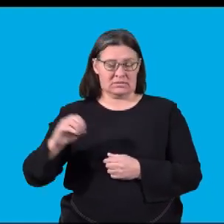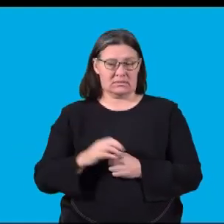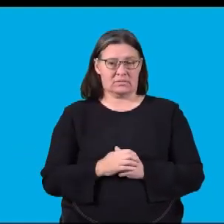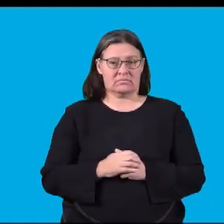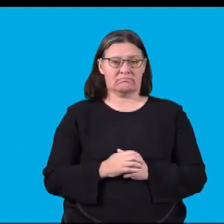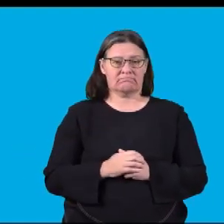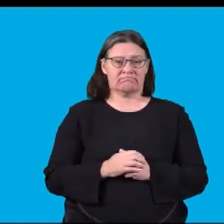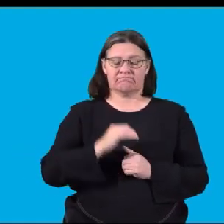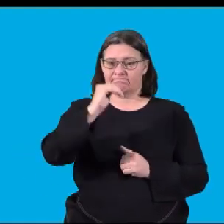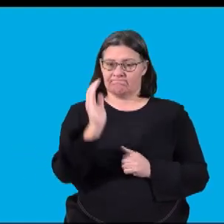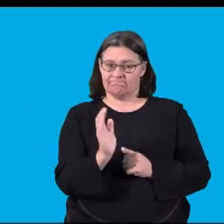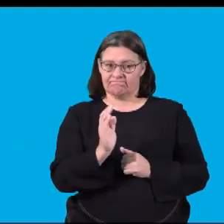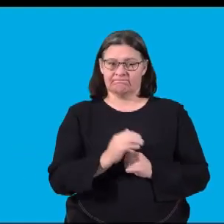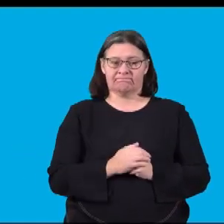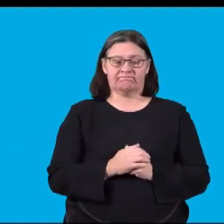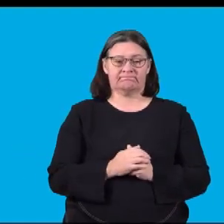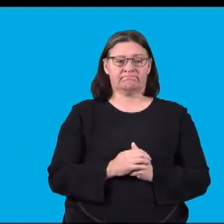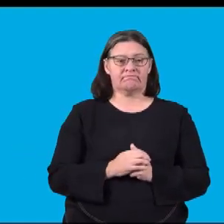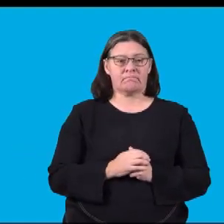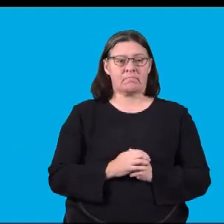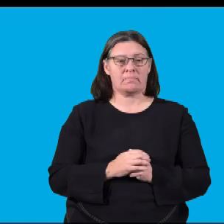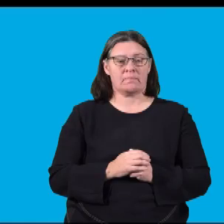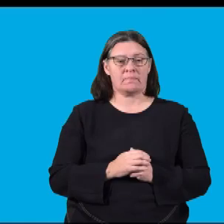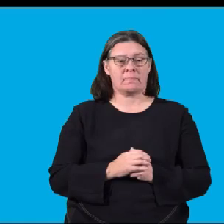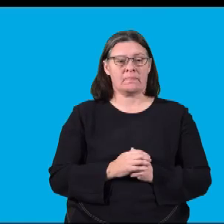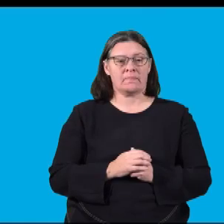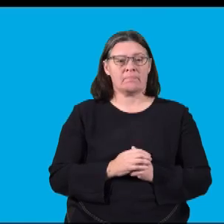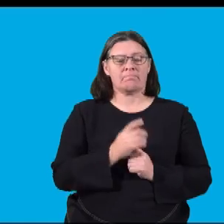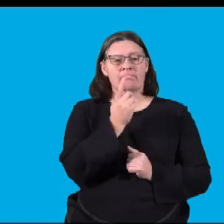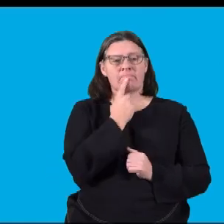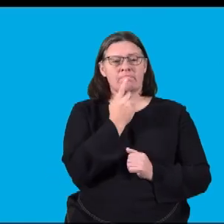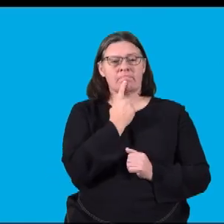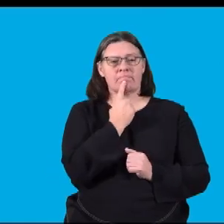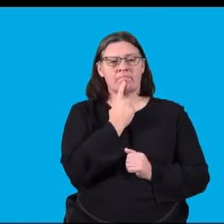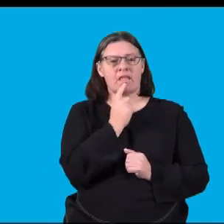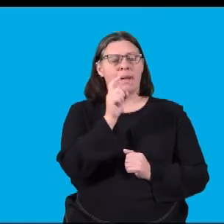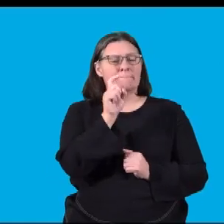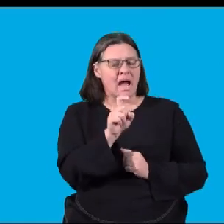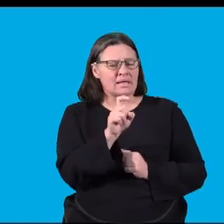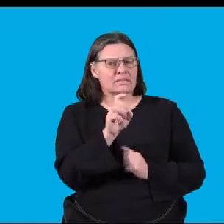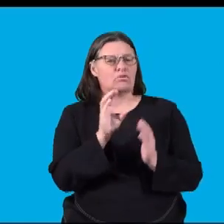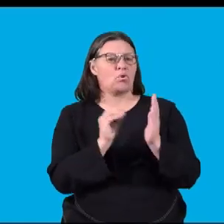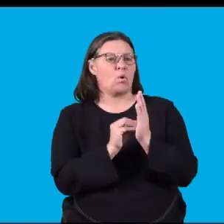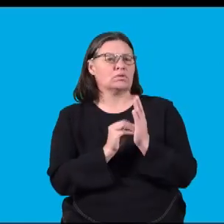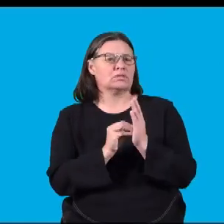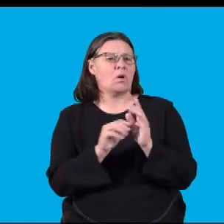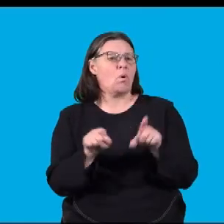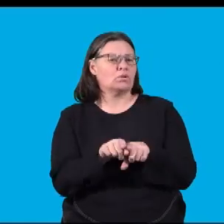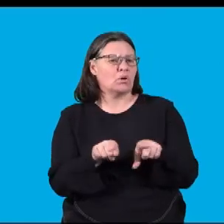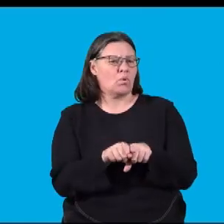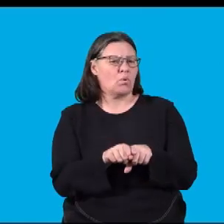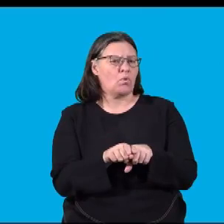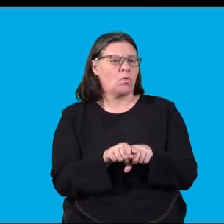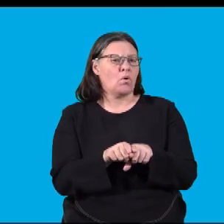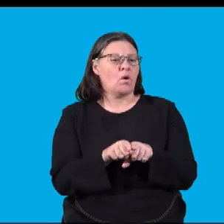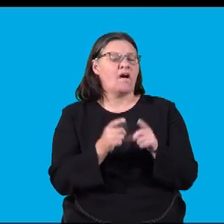41,000. Are we together? Okay. And then we should be able to record this amount as well